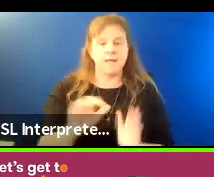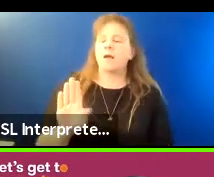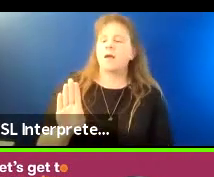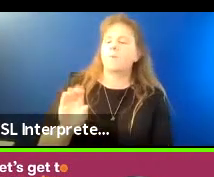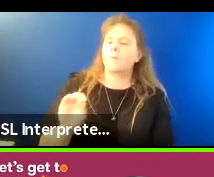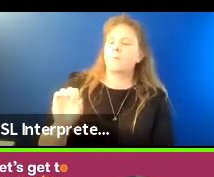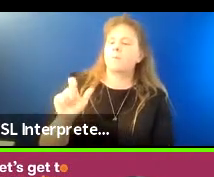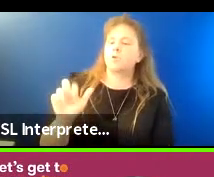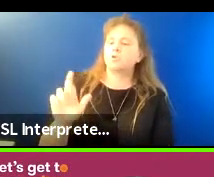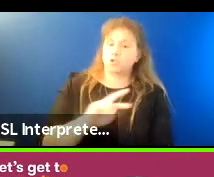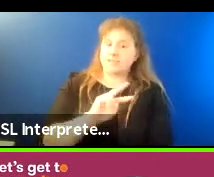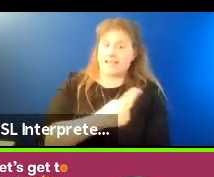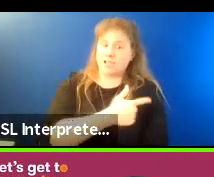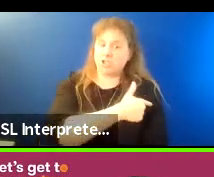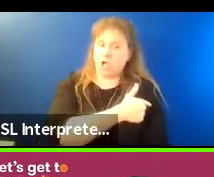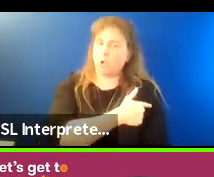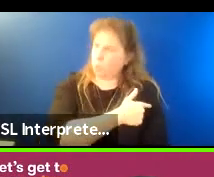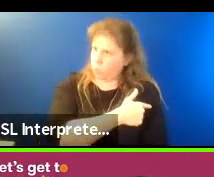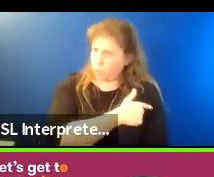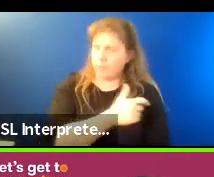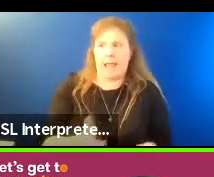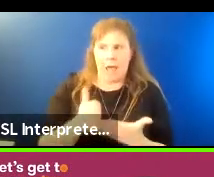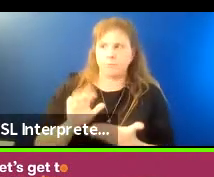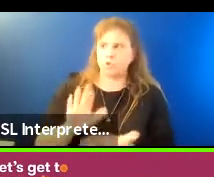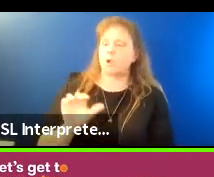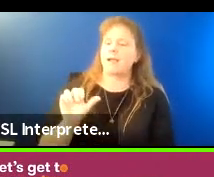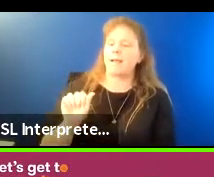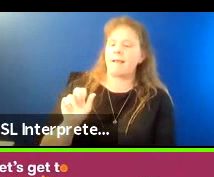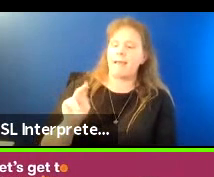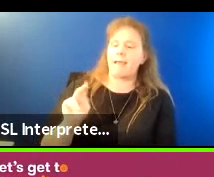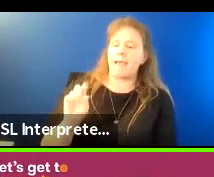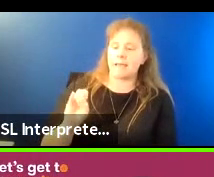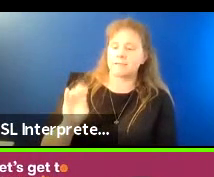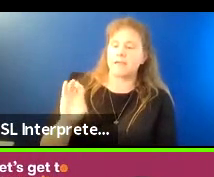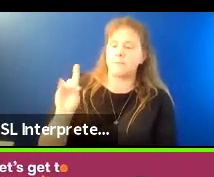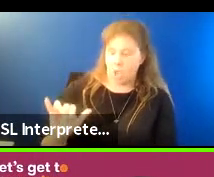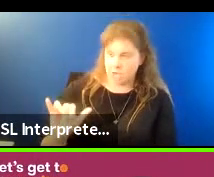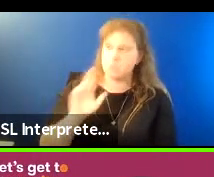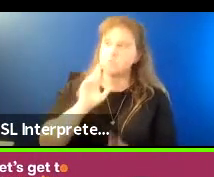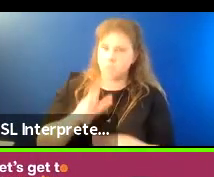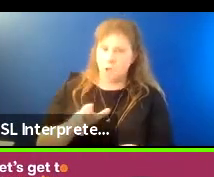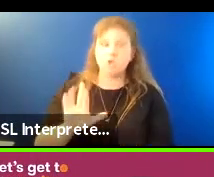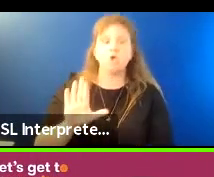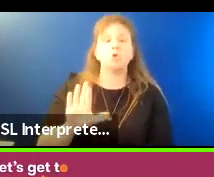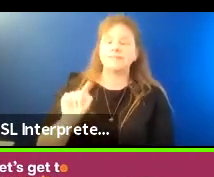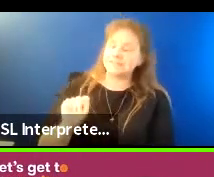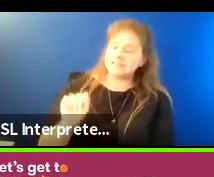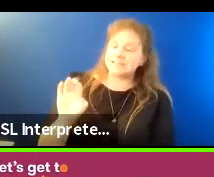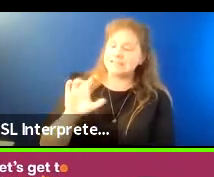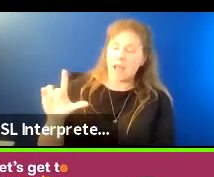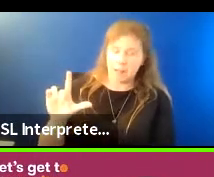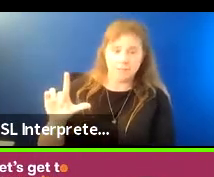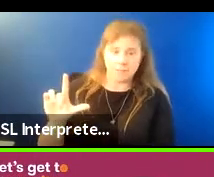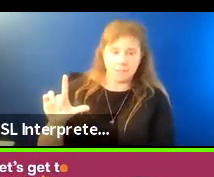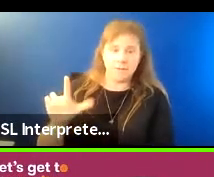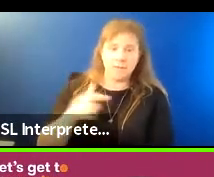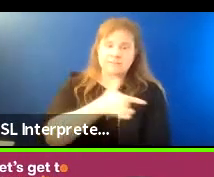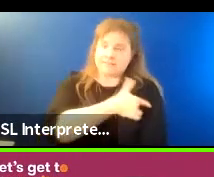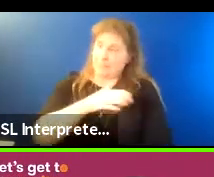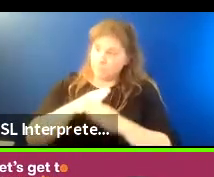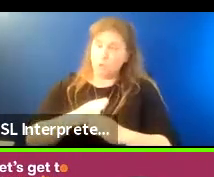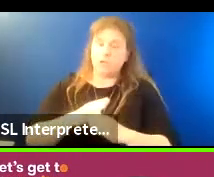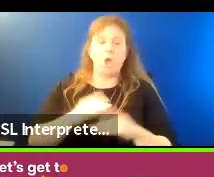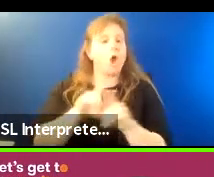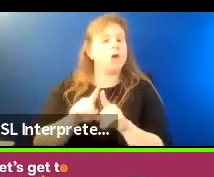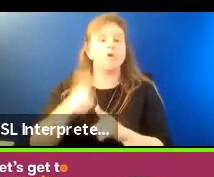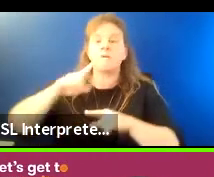really helps your not only your antibody response, but your T cell immunity. It's also going to help people more for variants. So wanting to